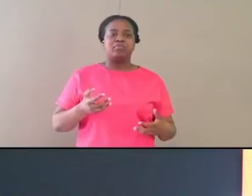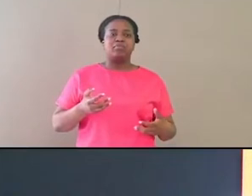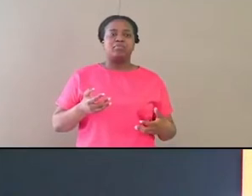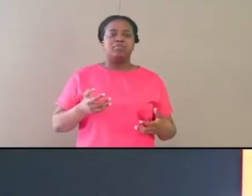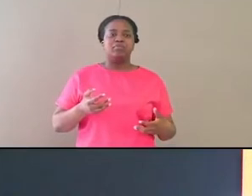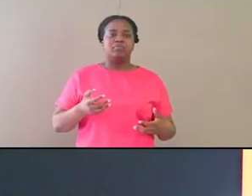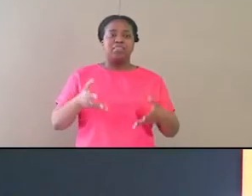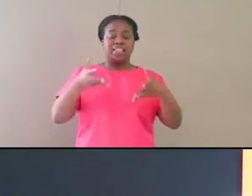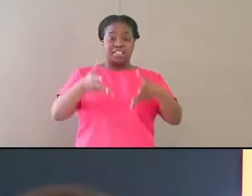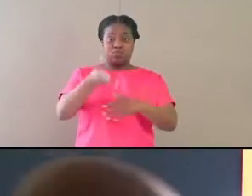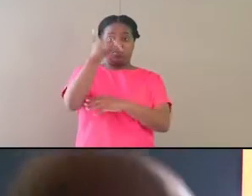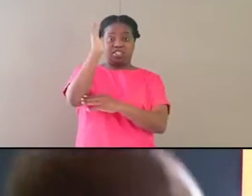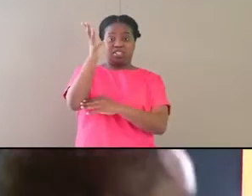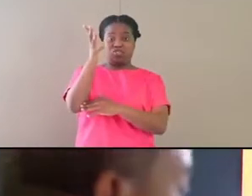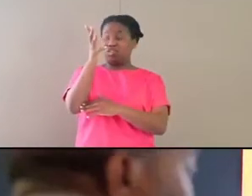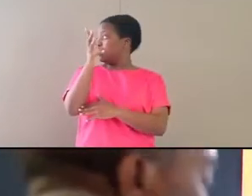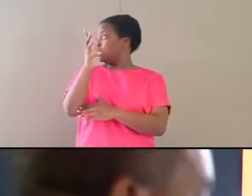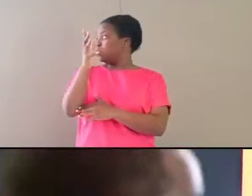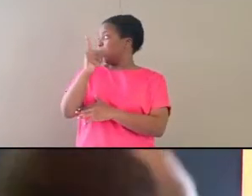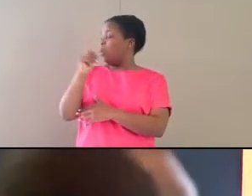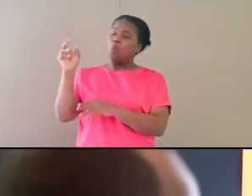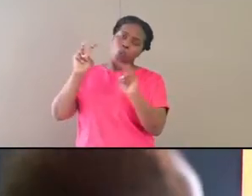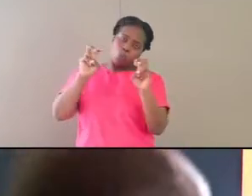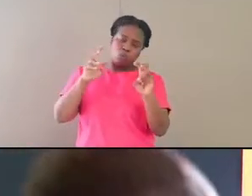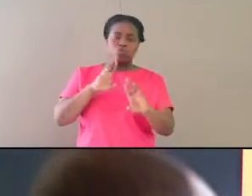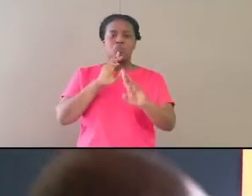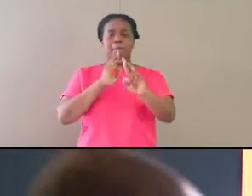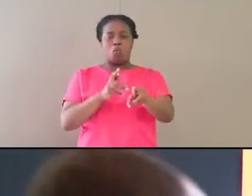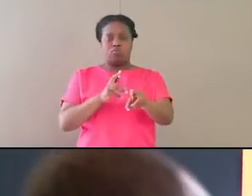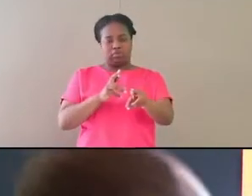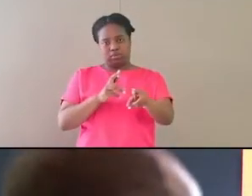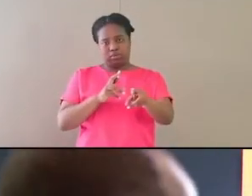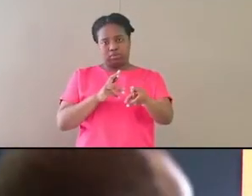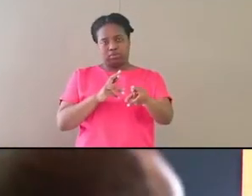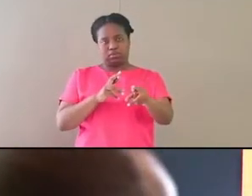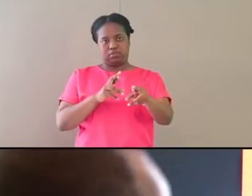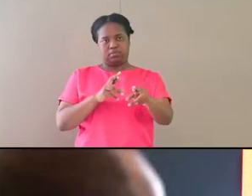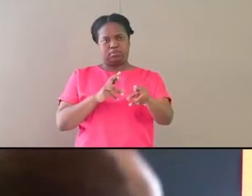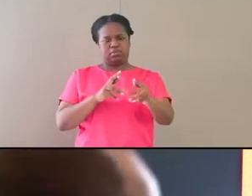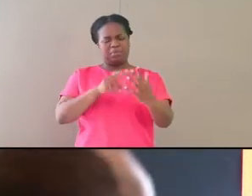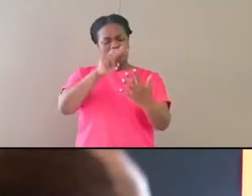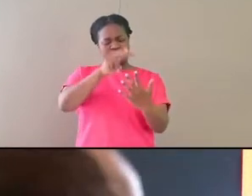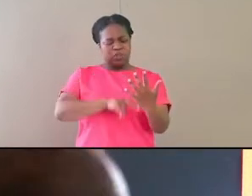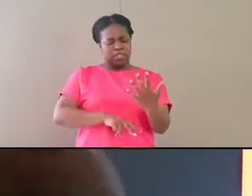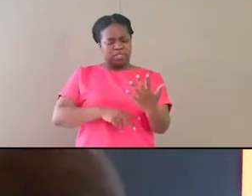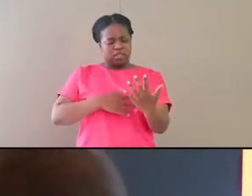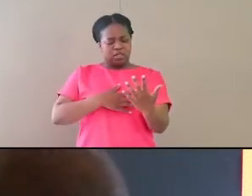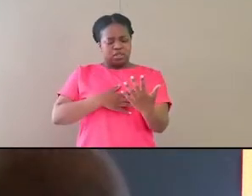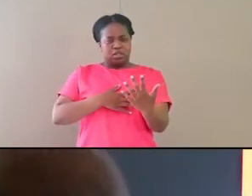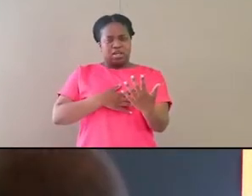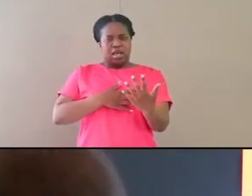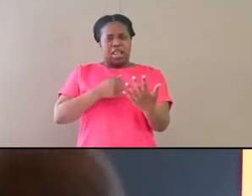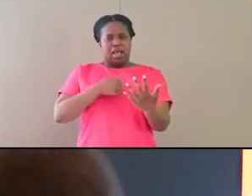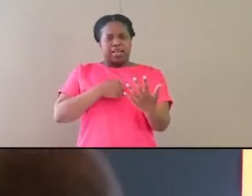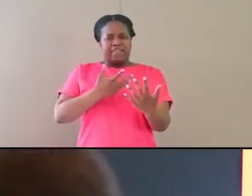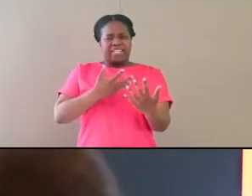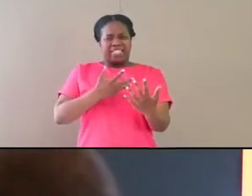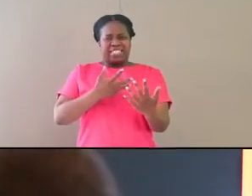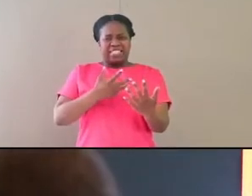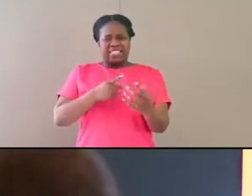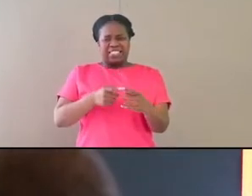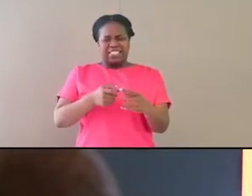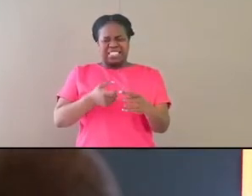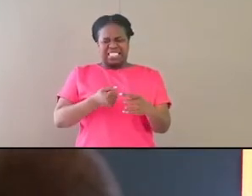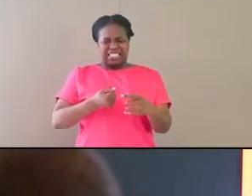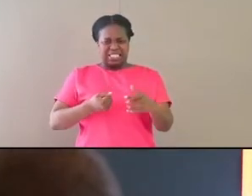this presentation and the report, in reading it, it really felt like it was pulling all these different